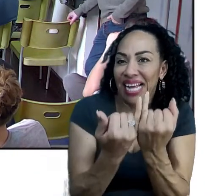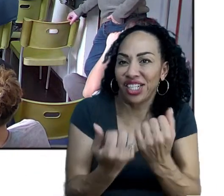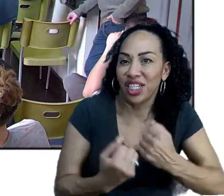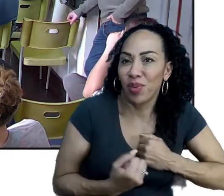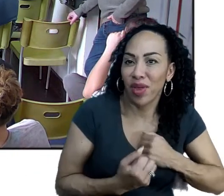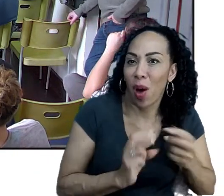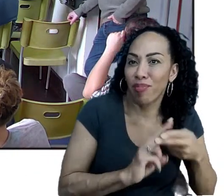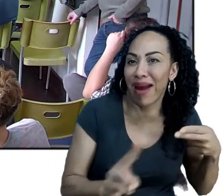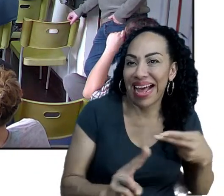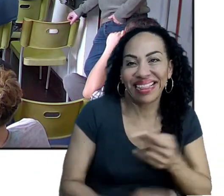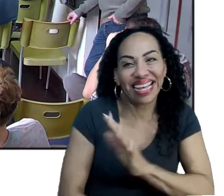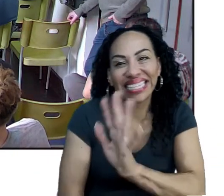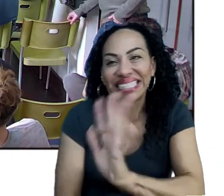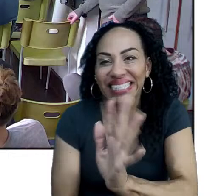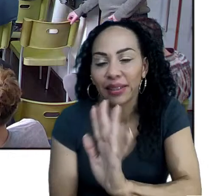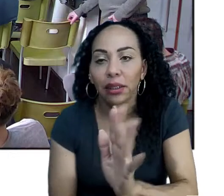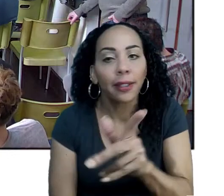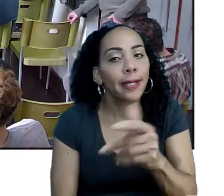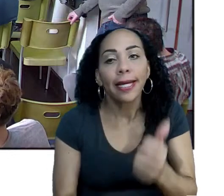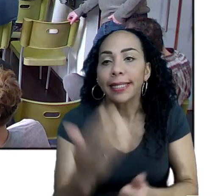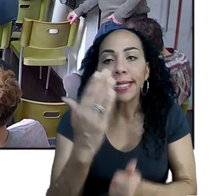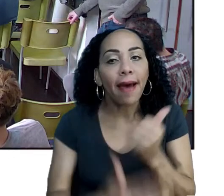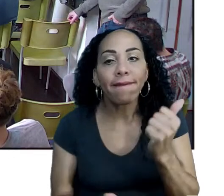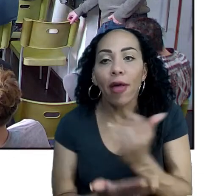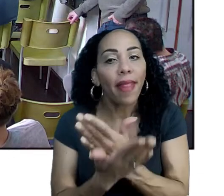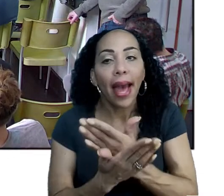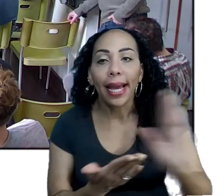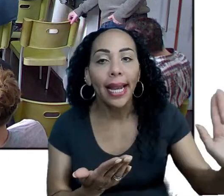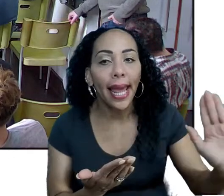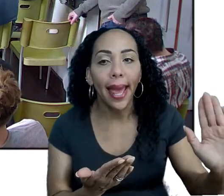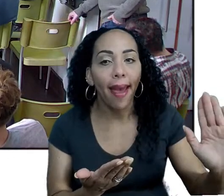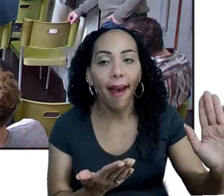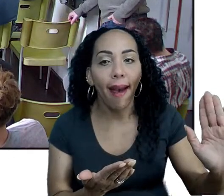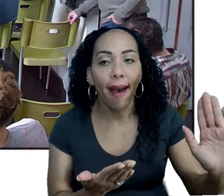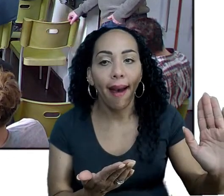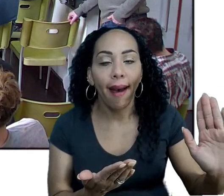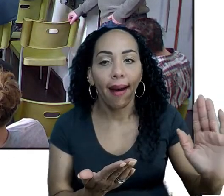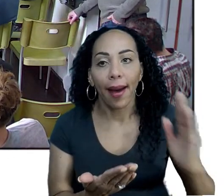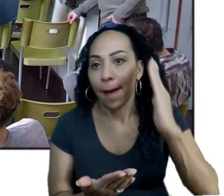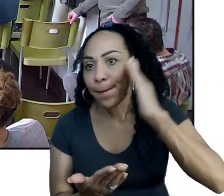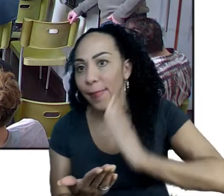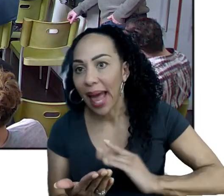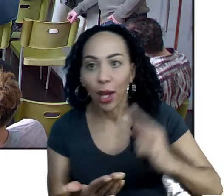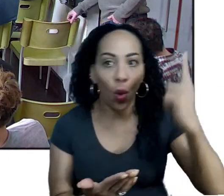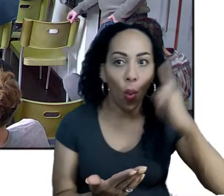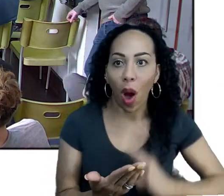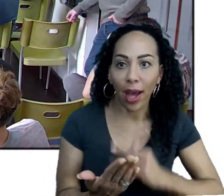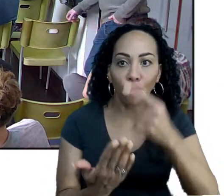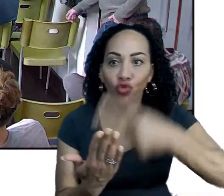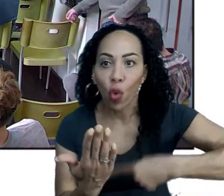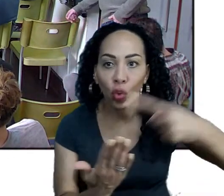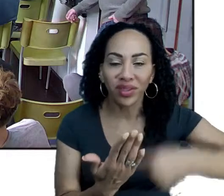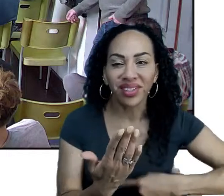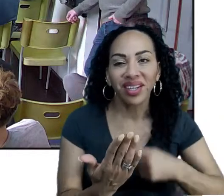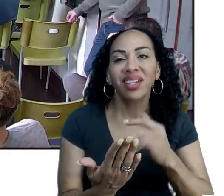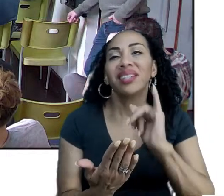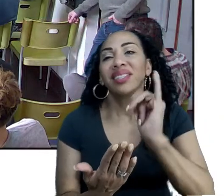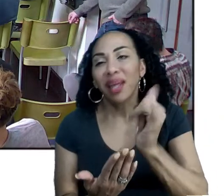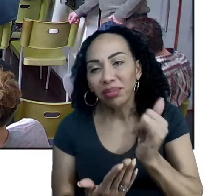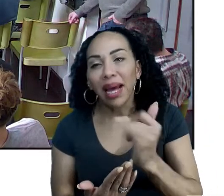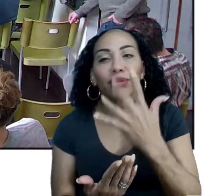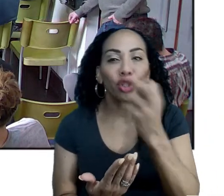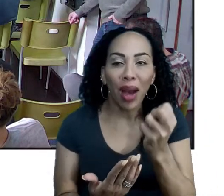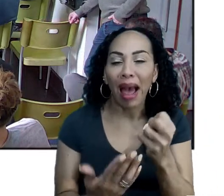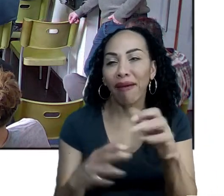It's never black and white though. It's never just one or the other. There's always chance to sort of have